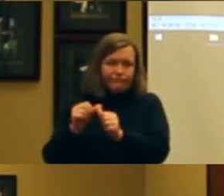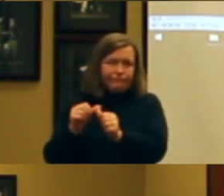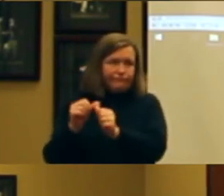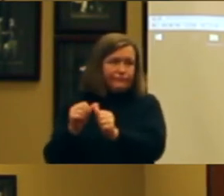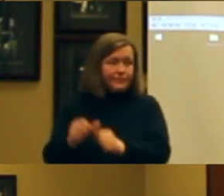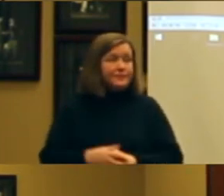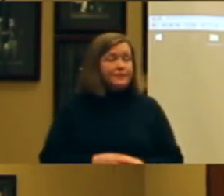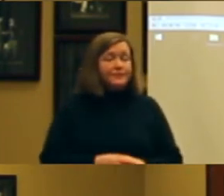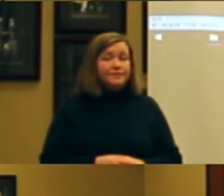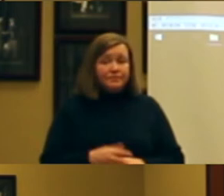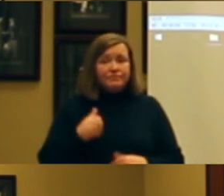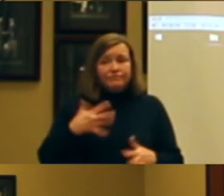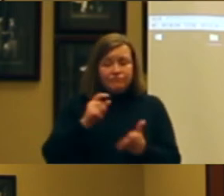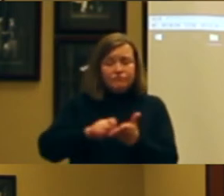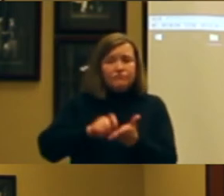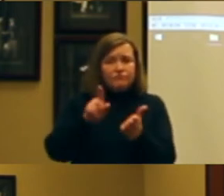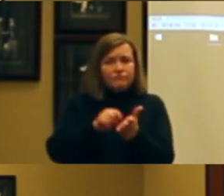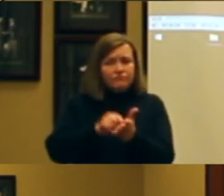published quite a bit, and